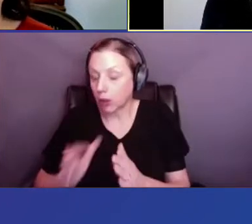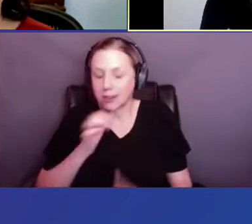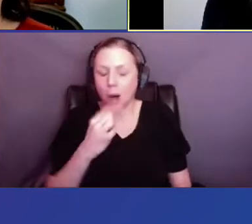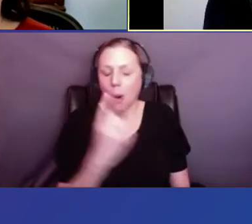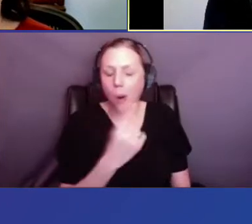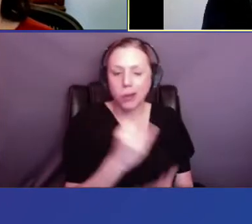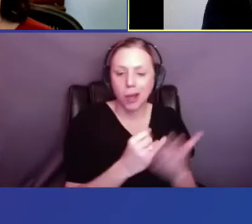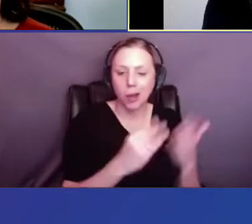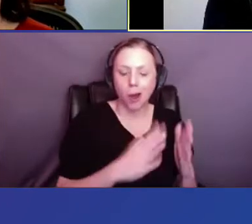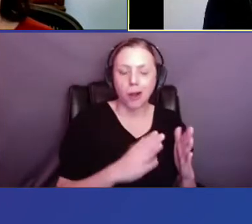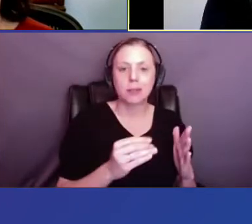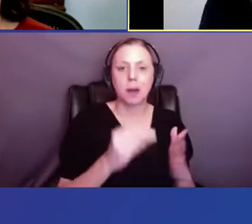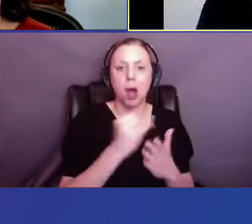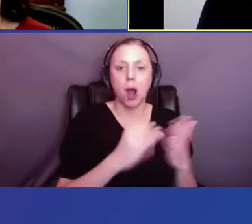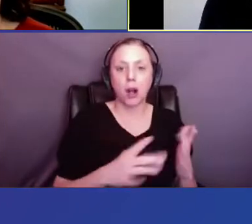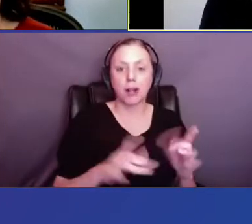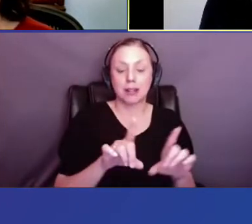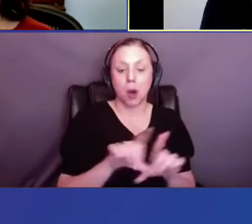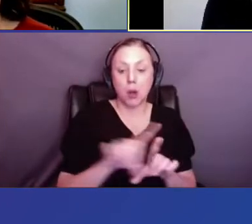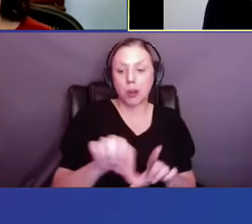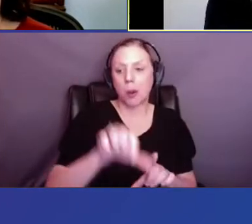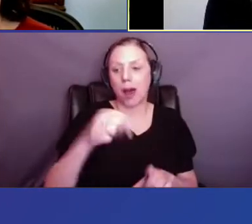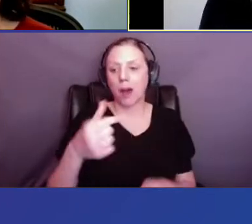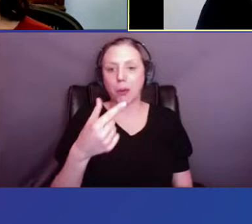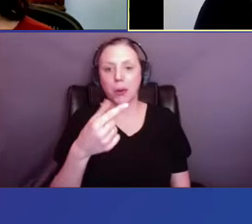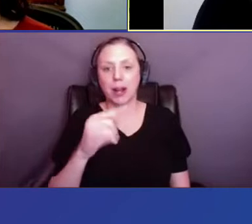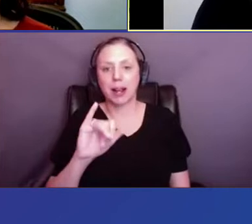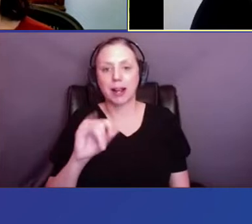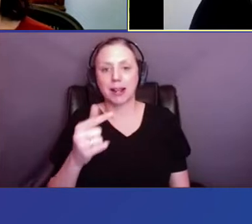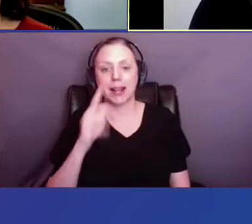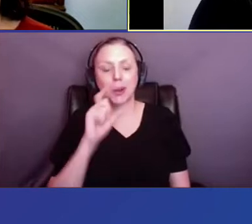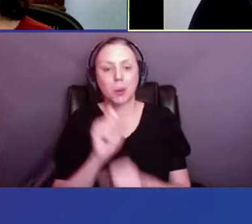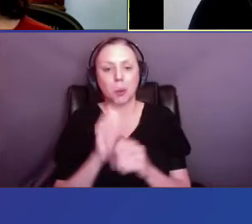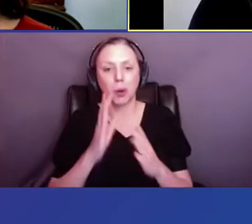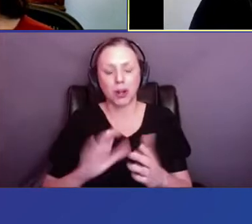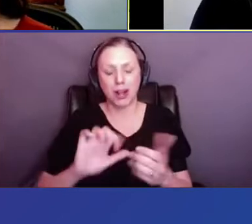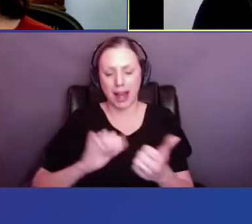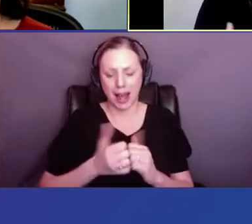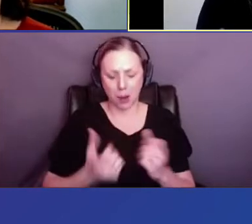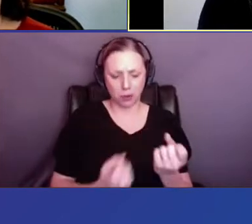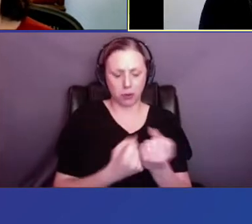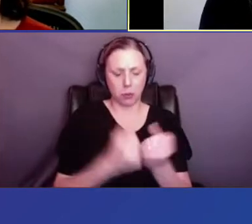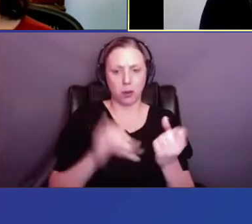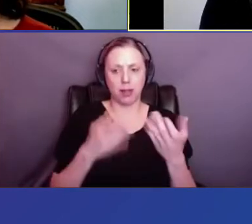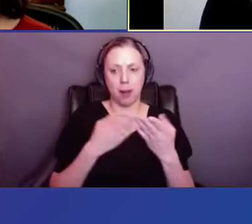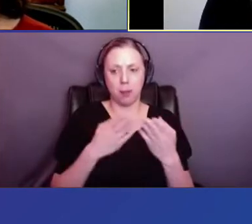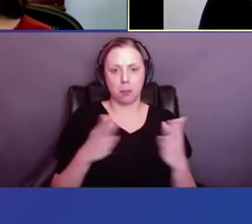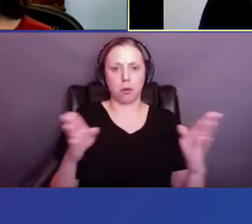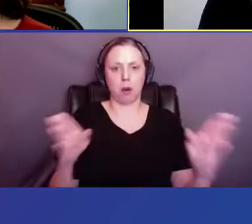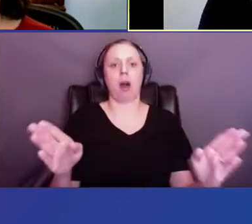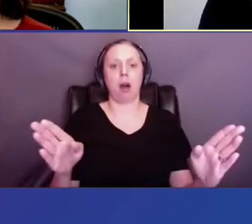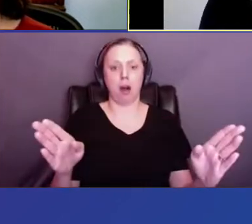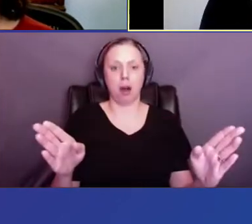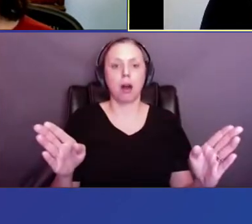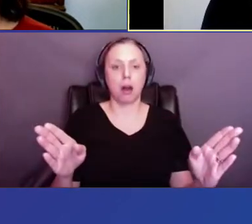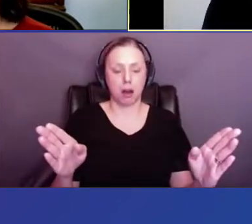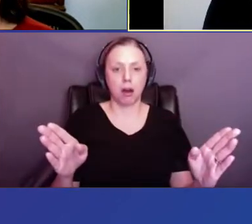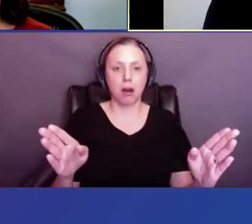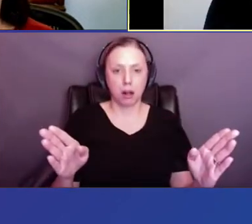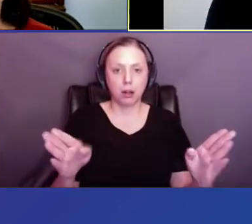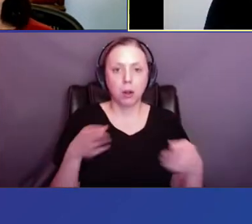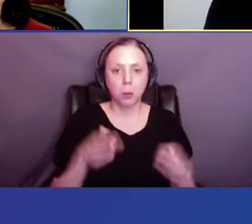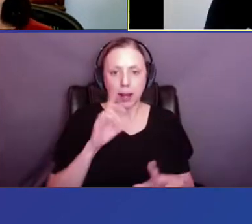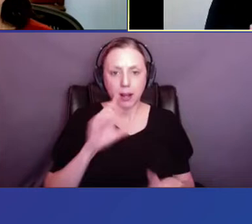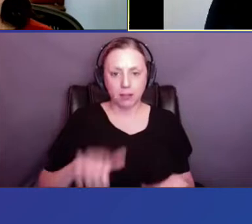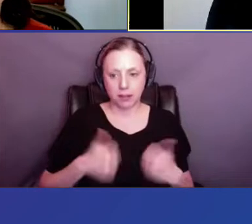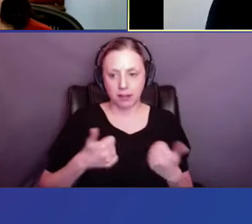artists and other gig workers? How can we really think about how to support this broader way of